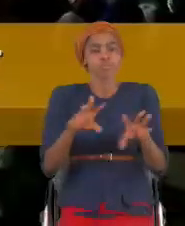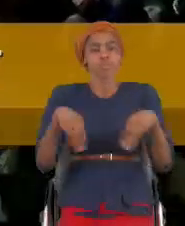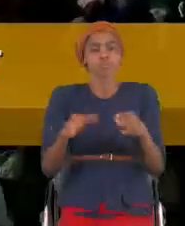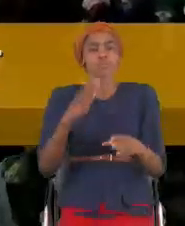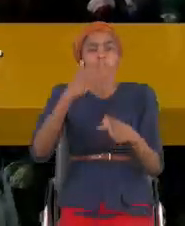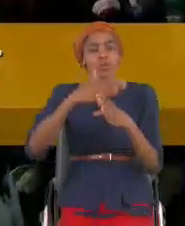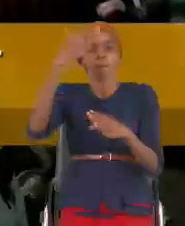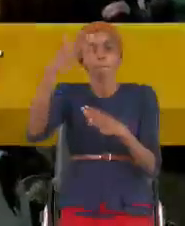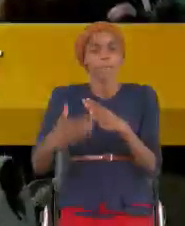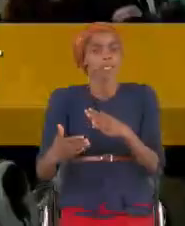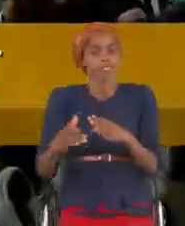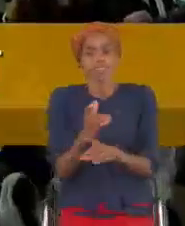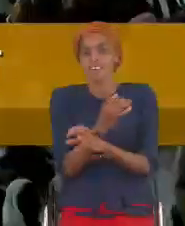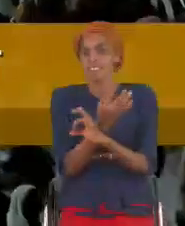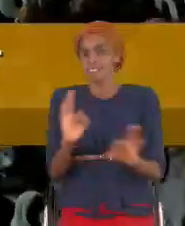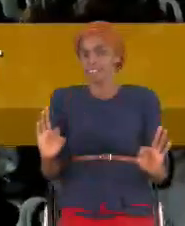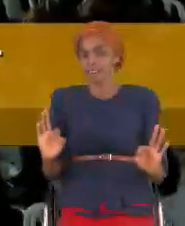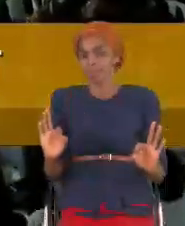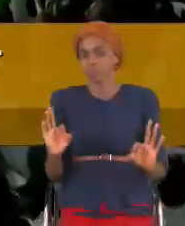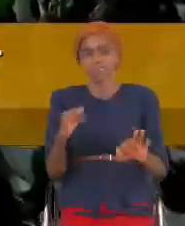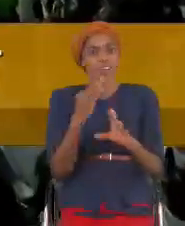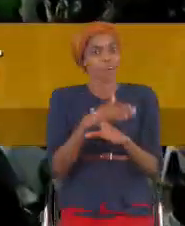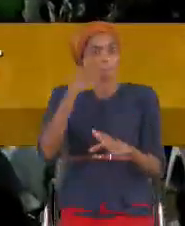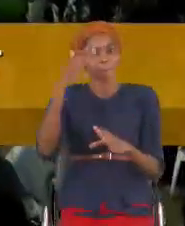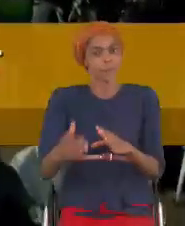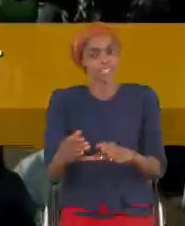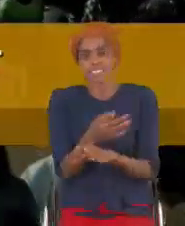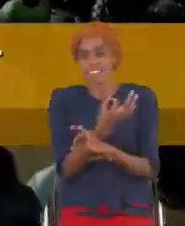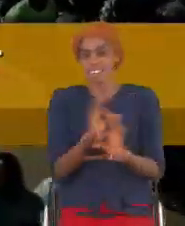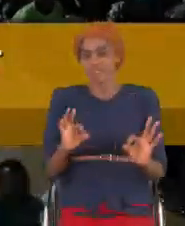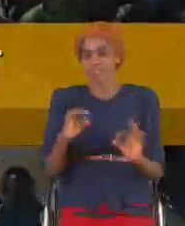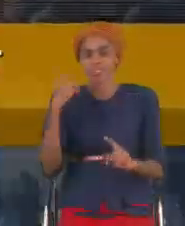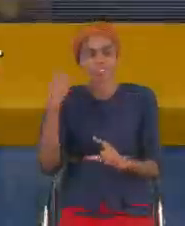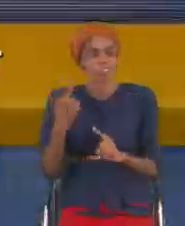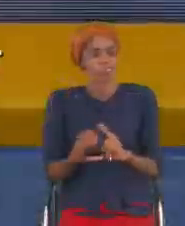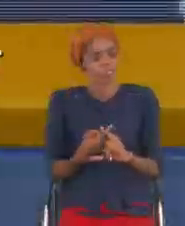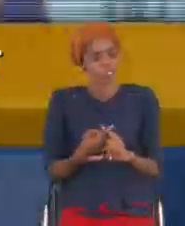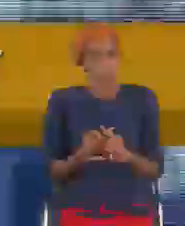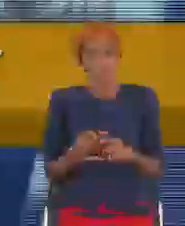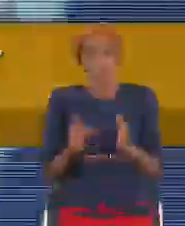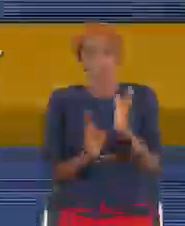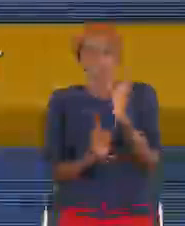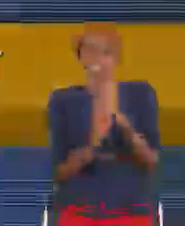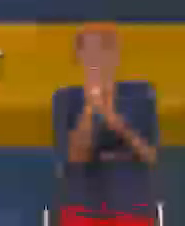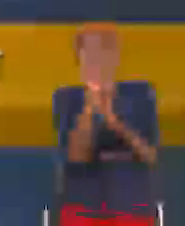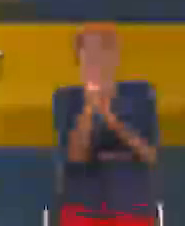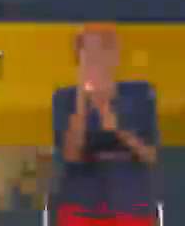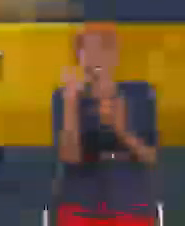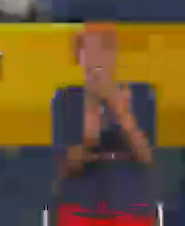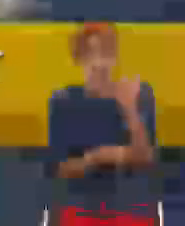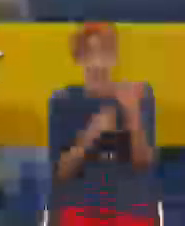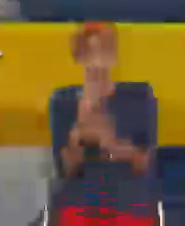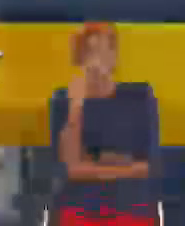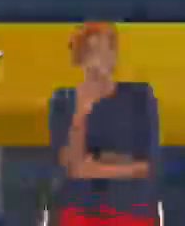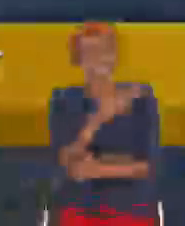freedom. Complete freedom, complete liberation from giant plagues